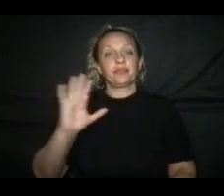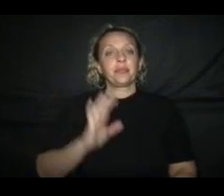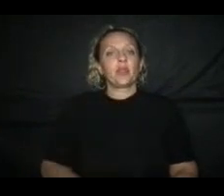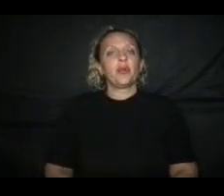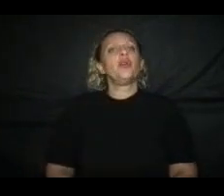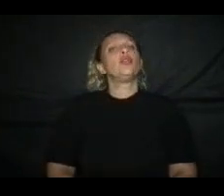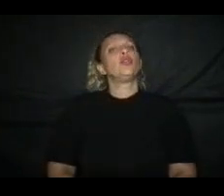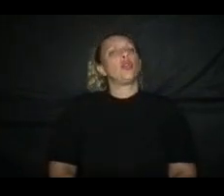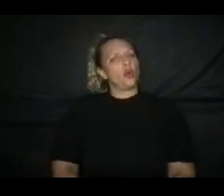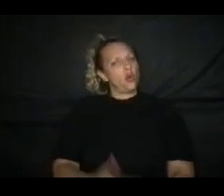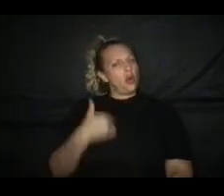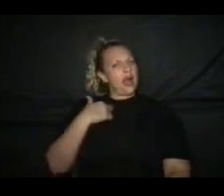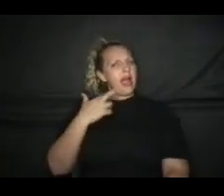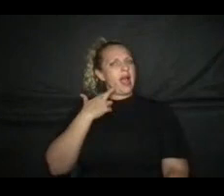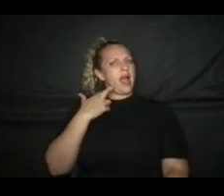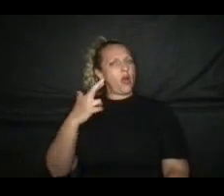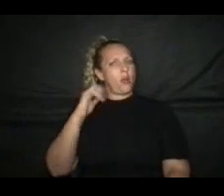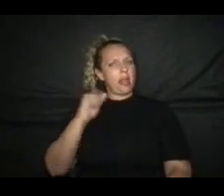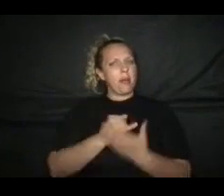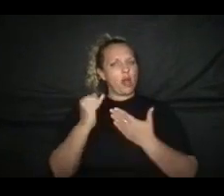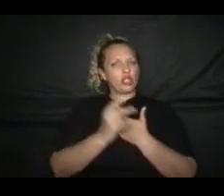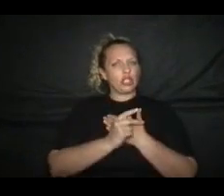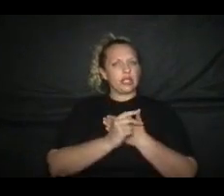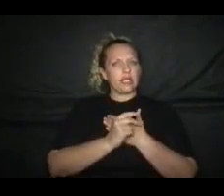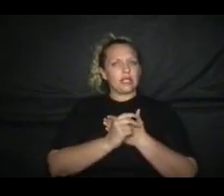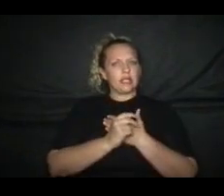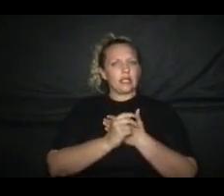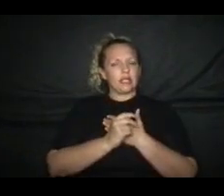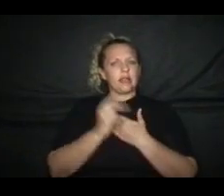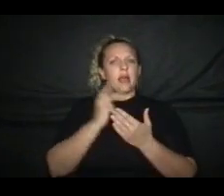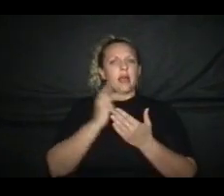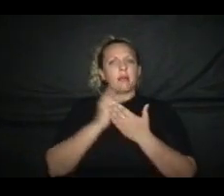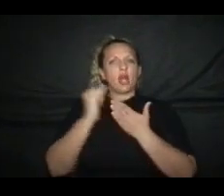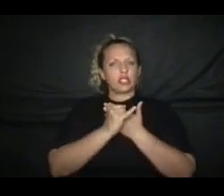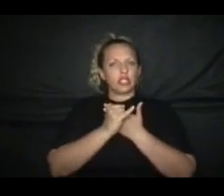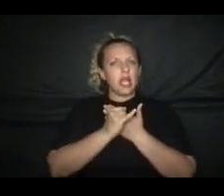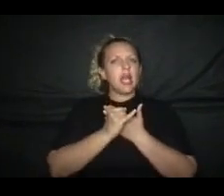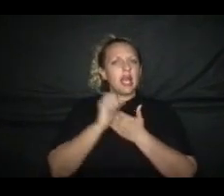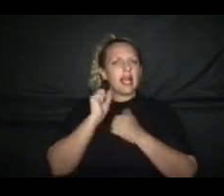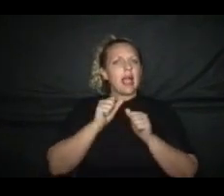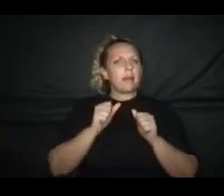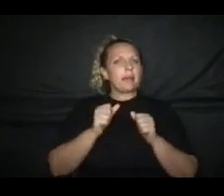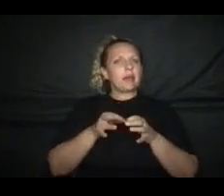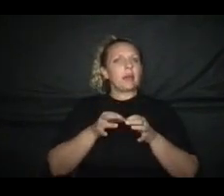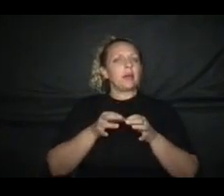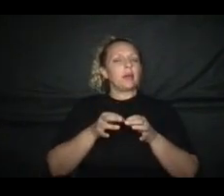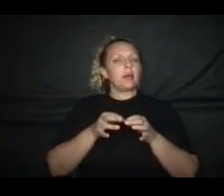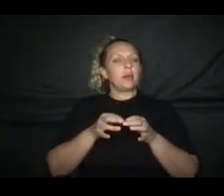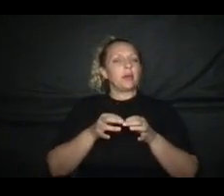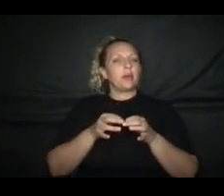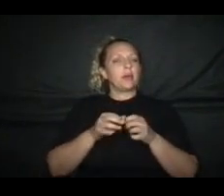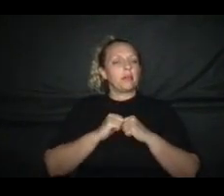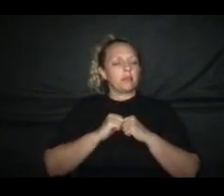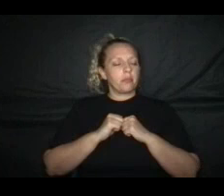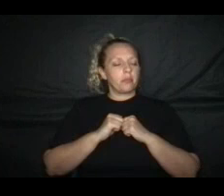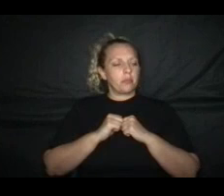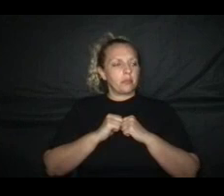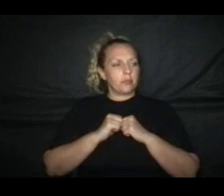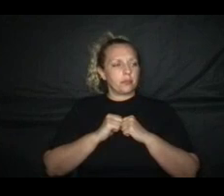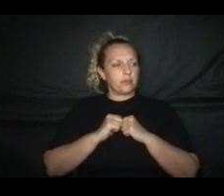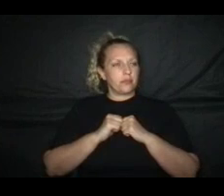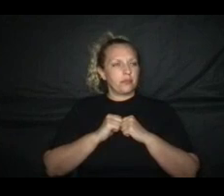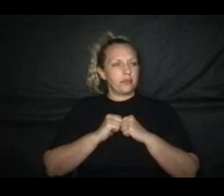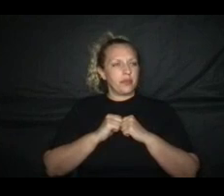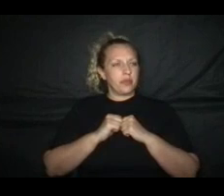So I would hope that that project can be pushed. The county, as you pointed out, owes us